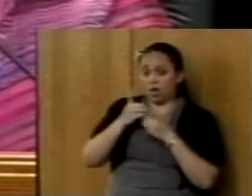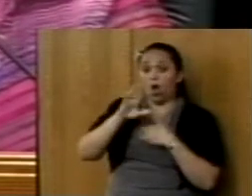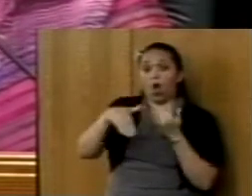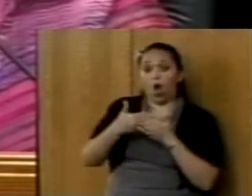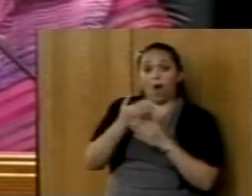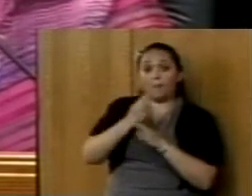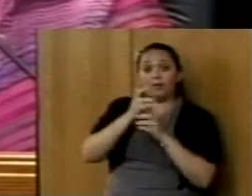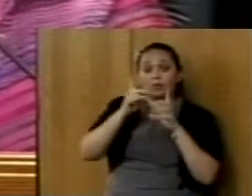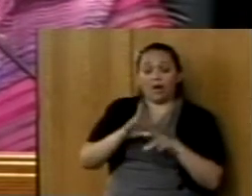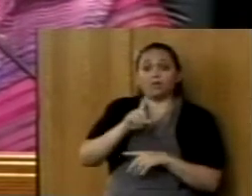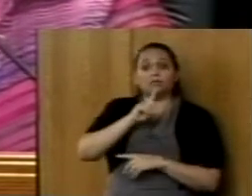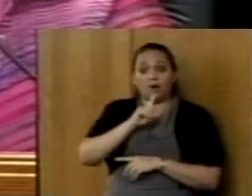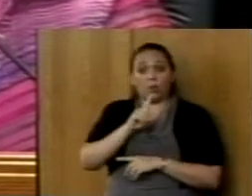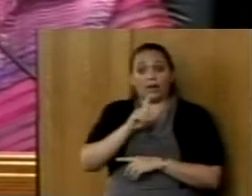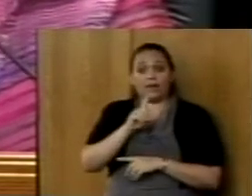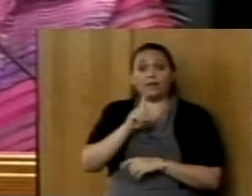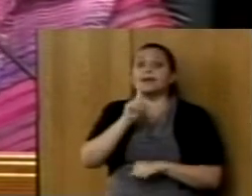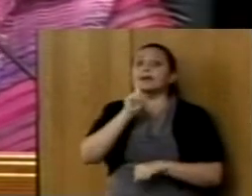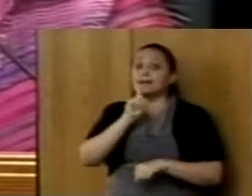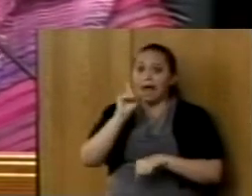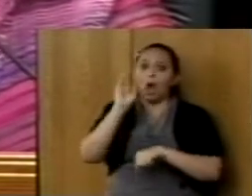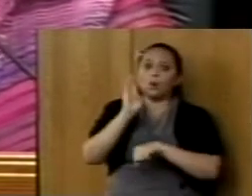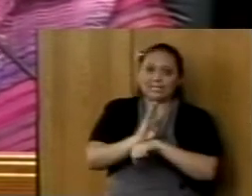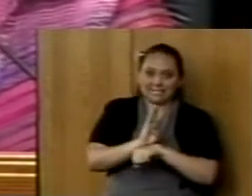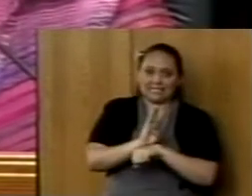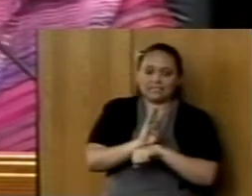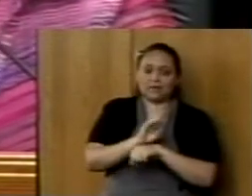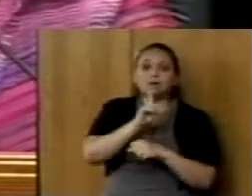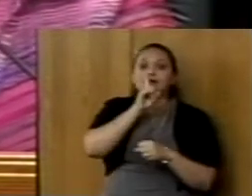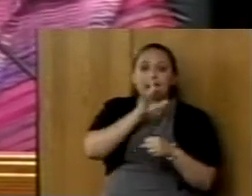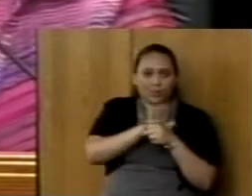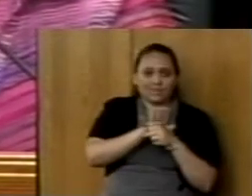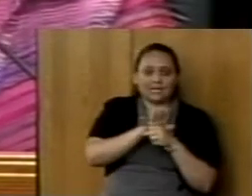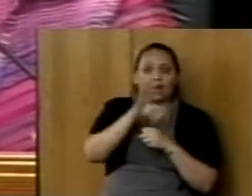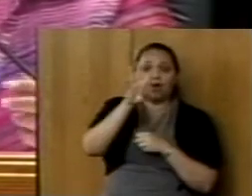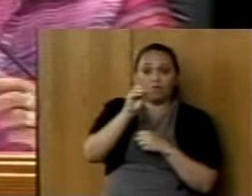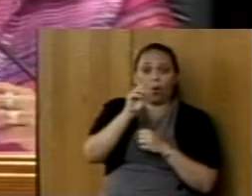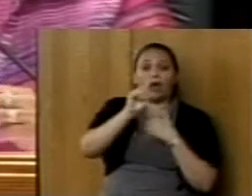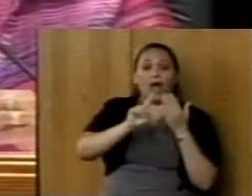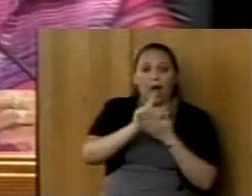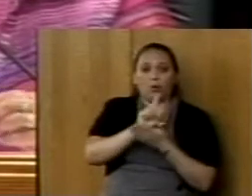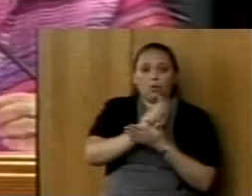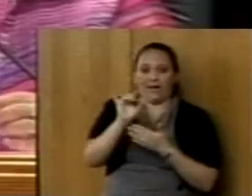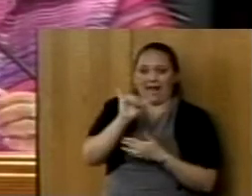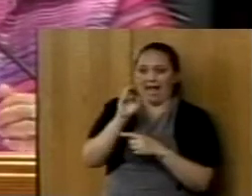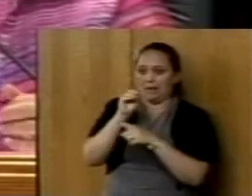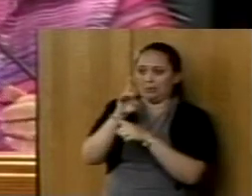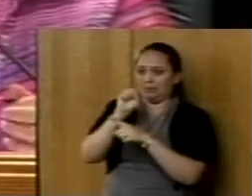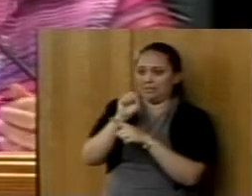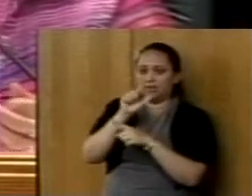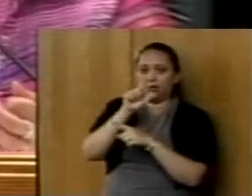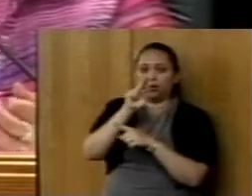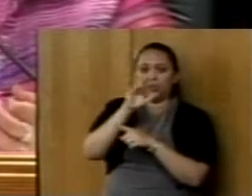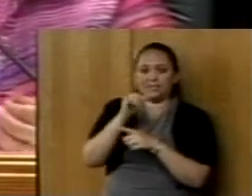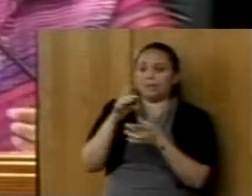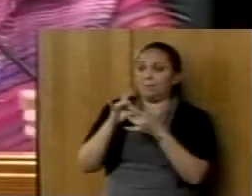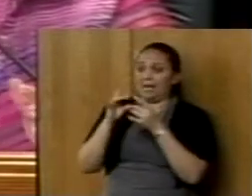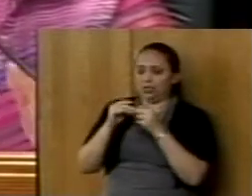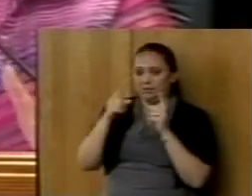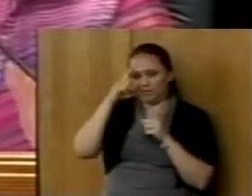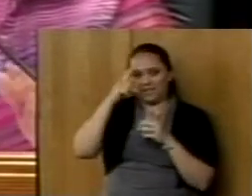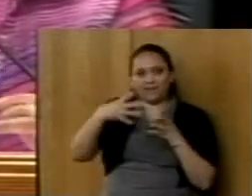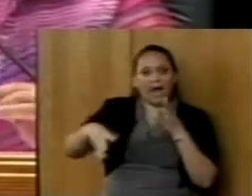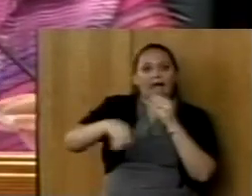all bus drivers are pretty much guaranteed a 40-hour week, like Ms. Lucy mentioned, because of the extracurricular